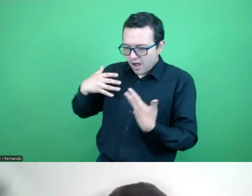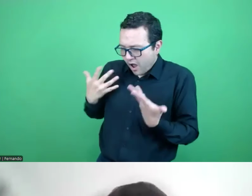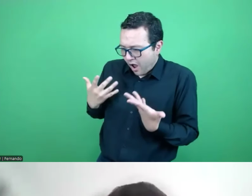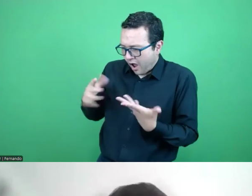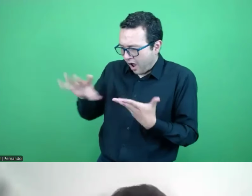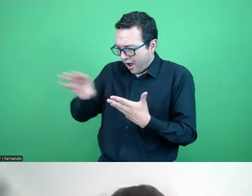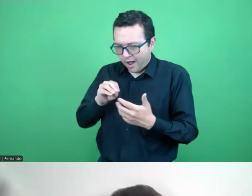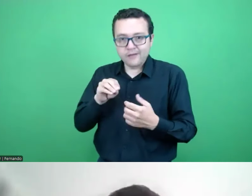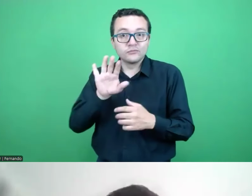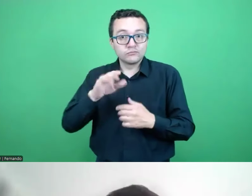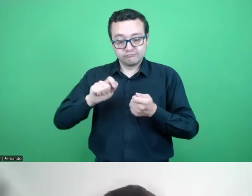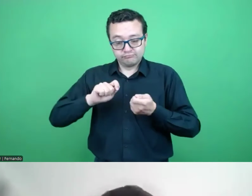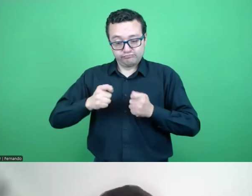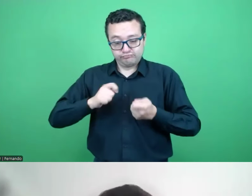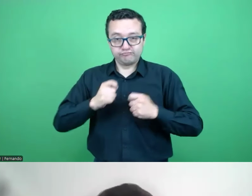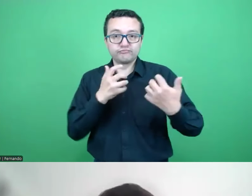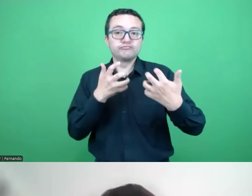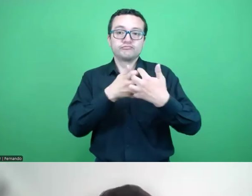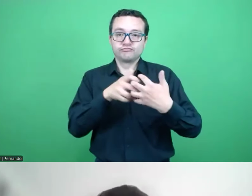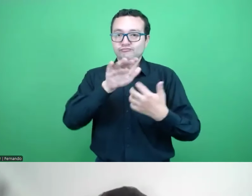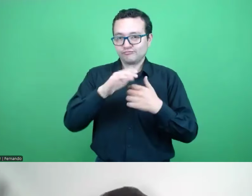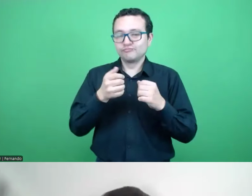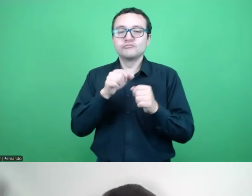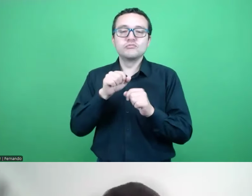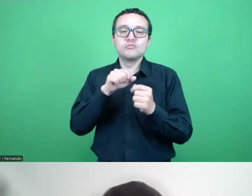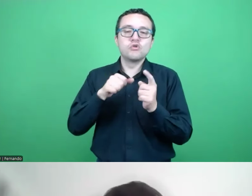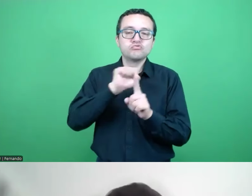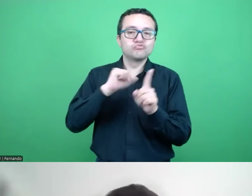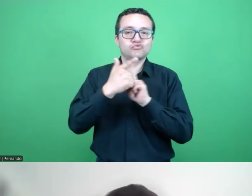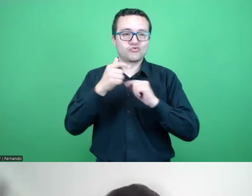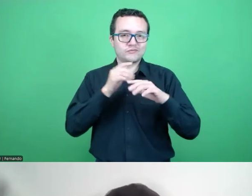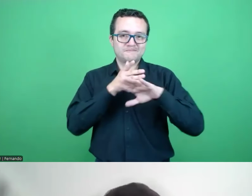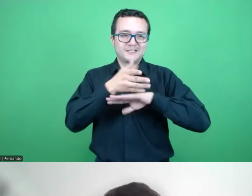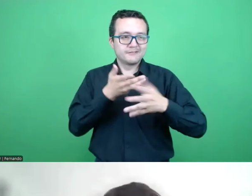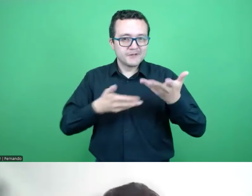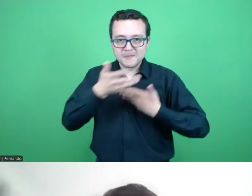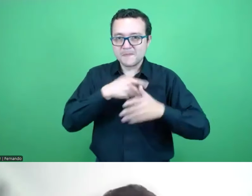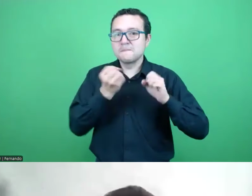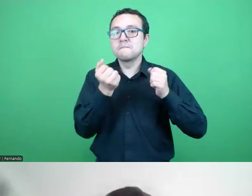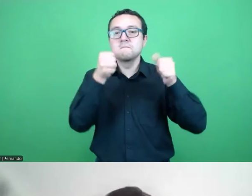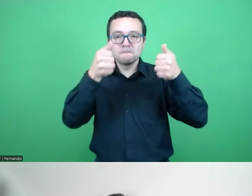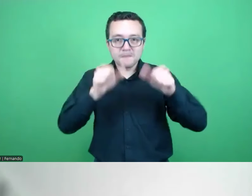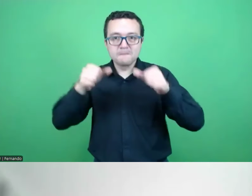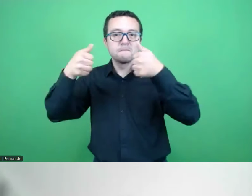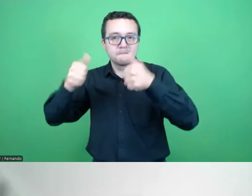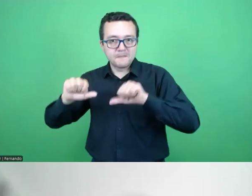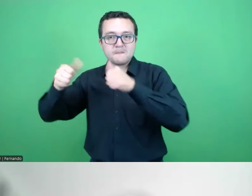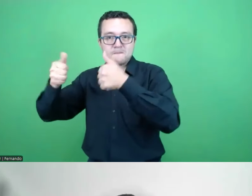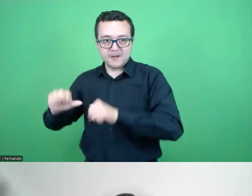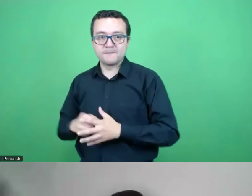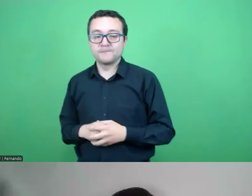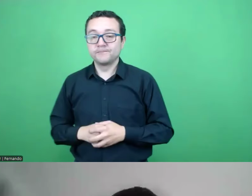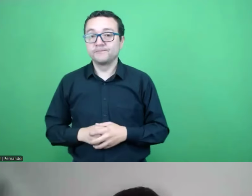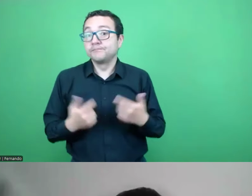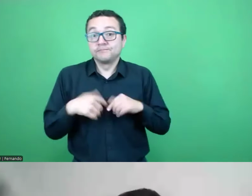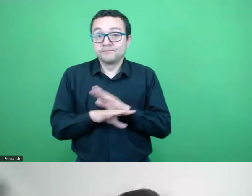Concluding my remarks, as I see there's a lot of questions, so maybe it would be better to just go through an interactive session. I